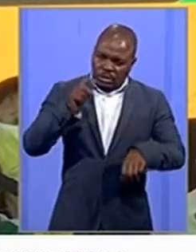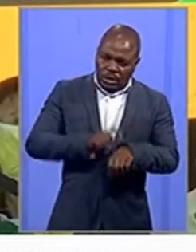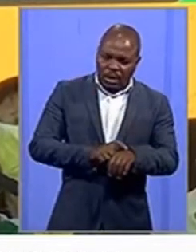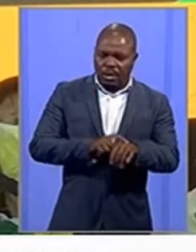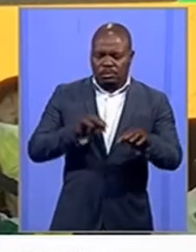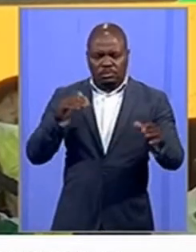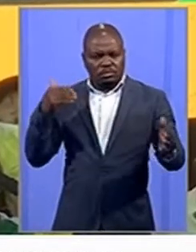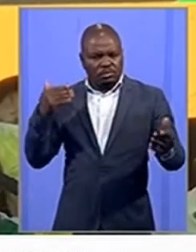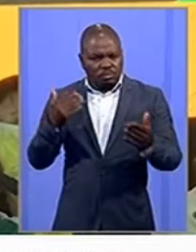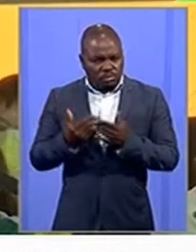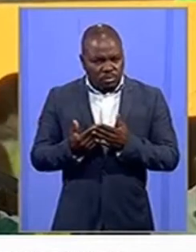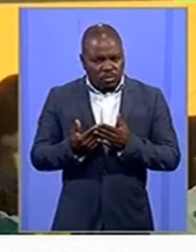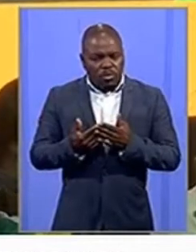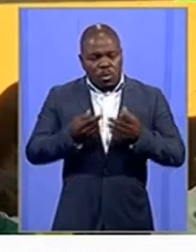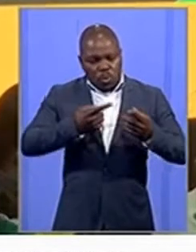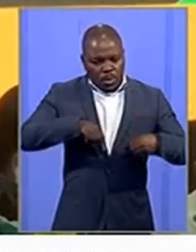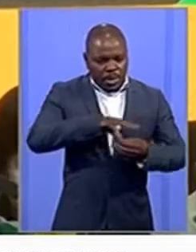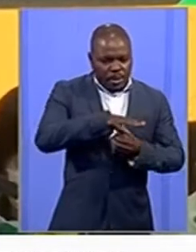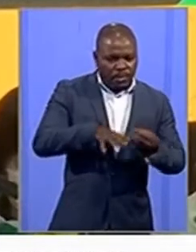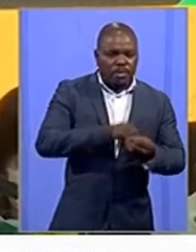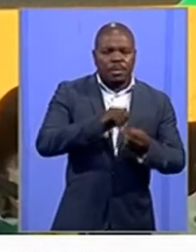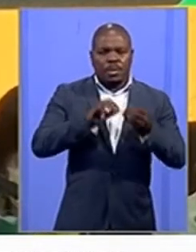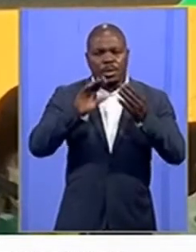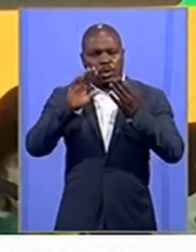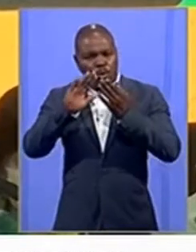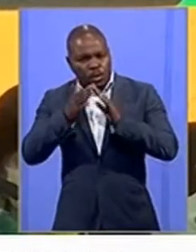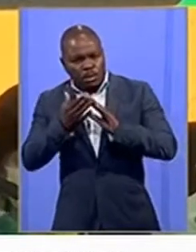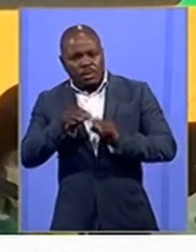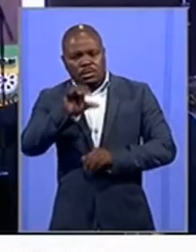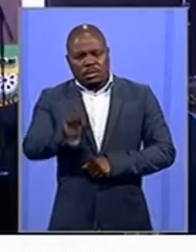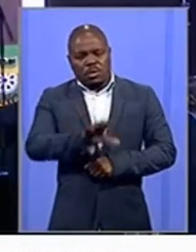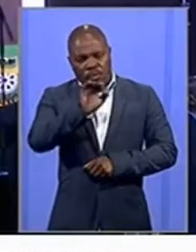as families, as communities, and as a nation.